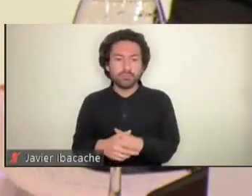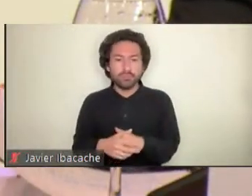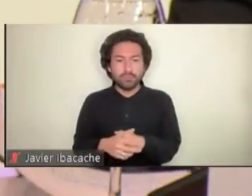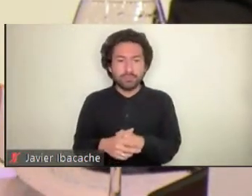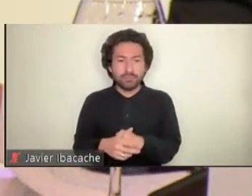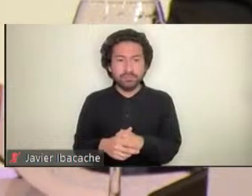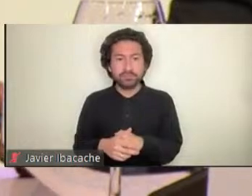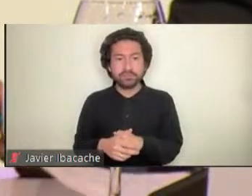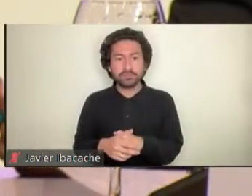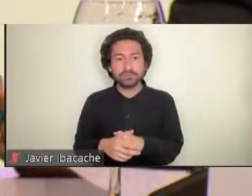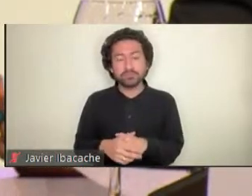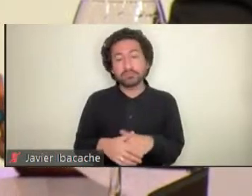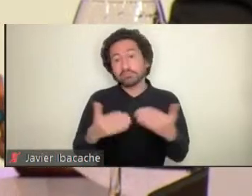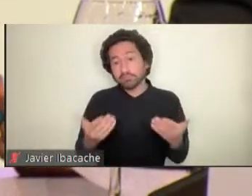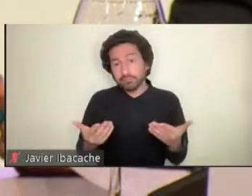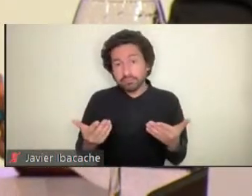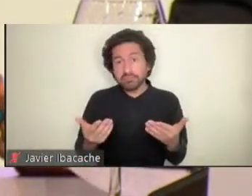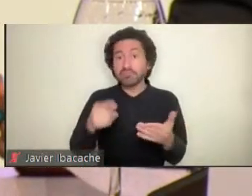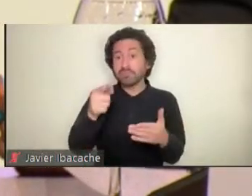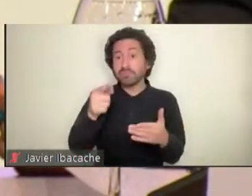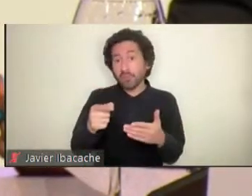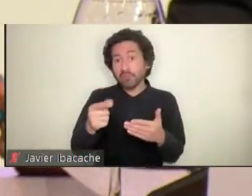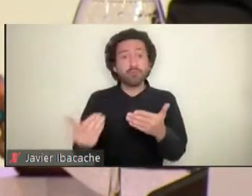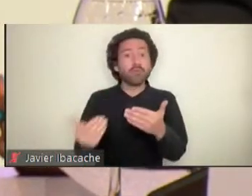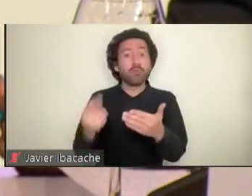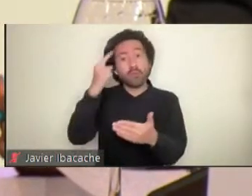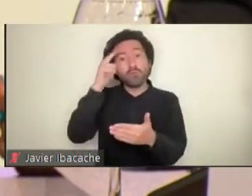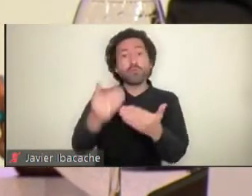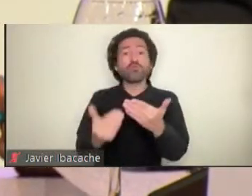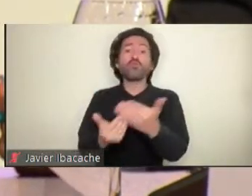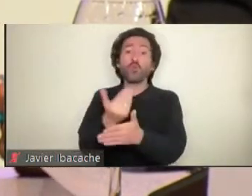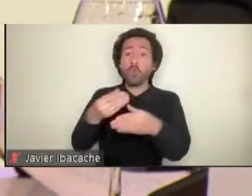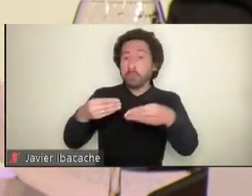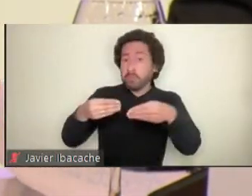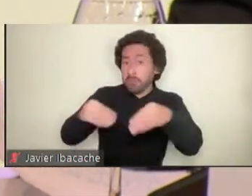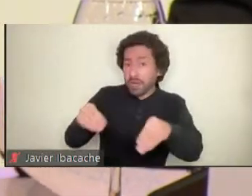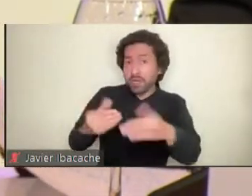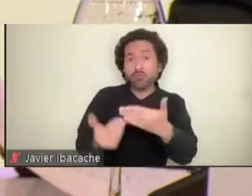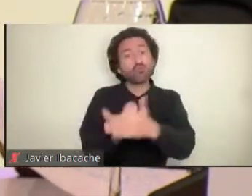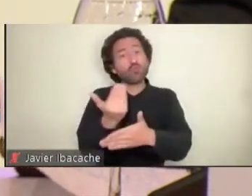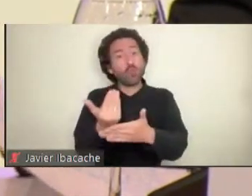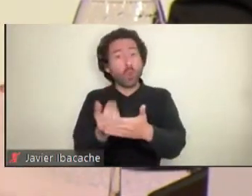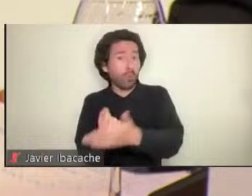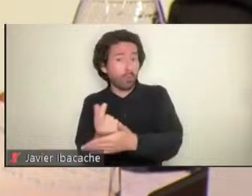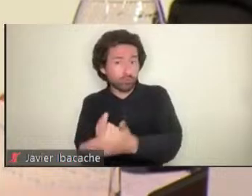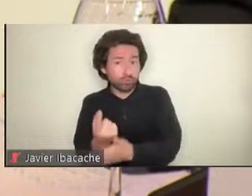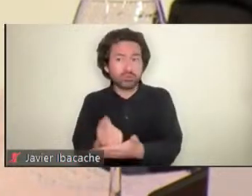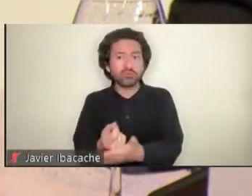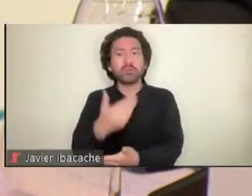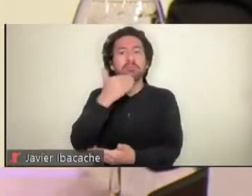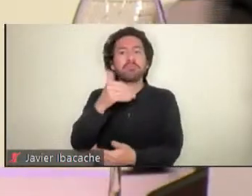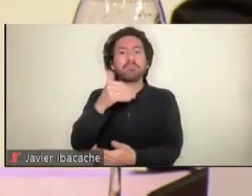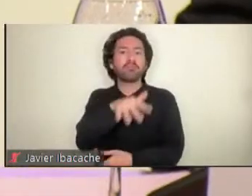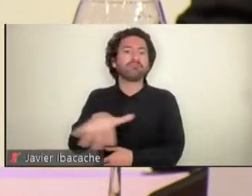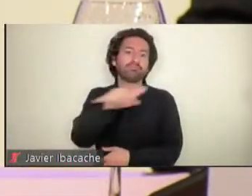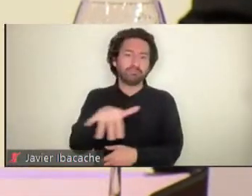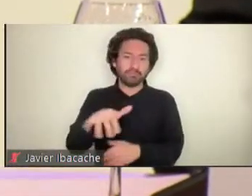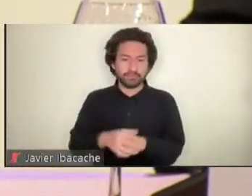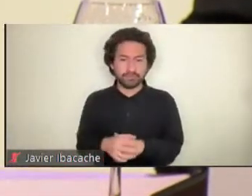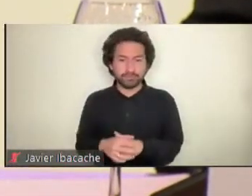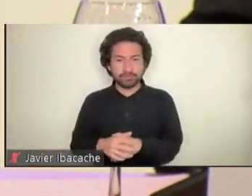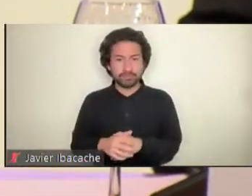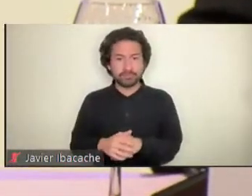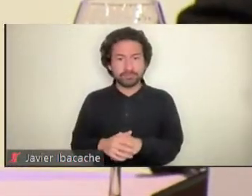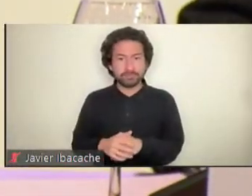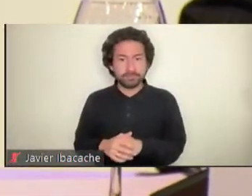that are commercial and can be adopted. This opens the door to a new market, new possibility, and the dynamicity of a new